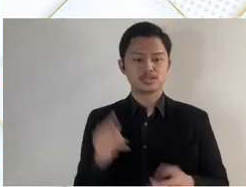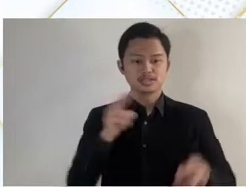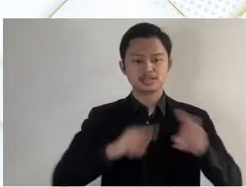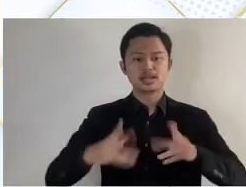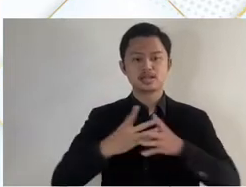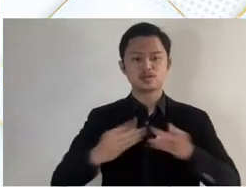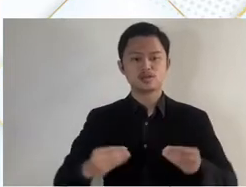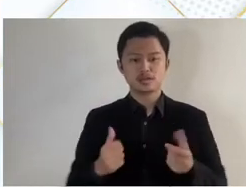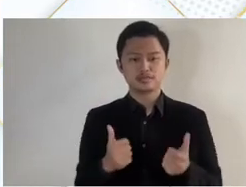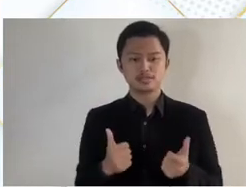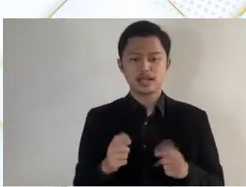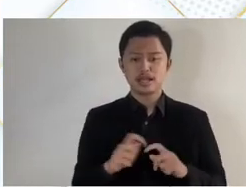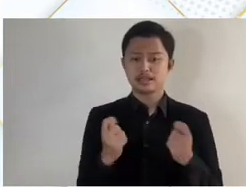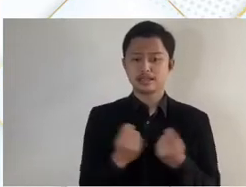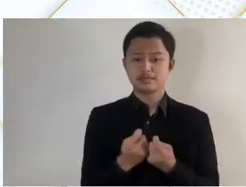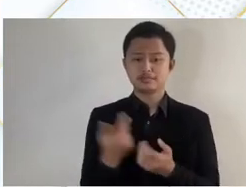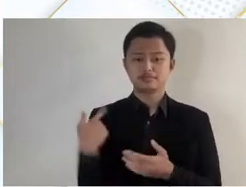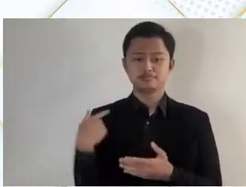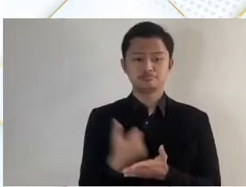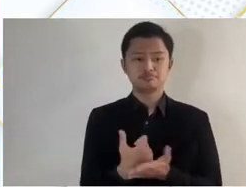by the team here.